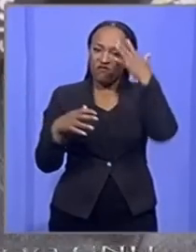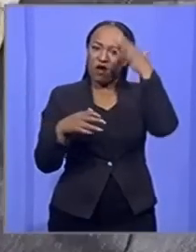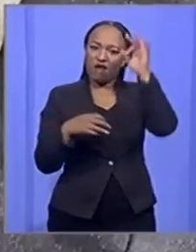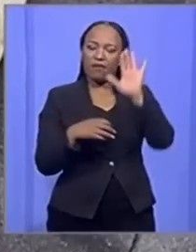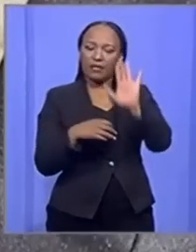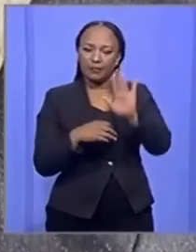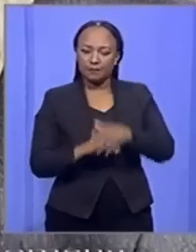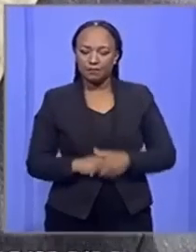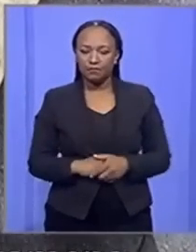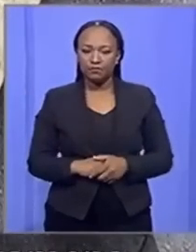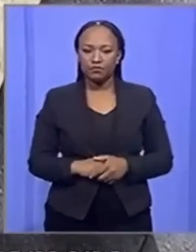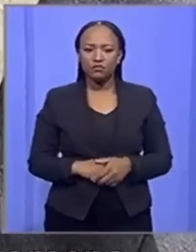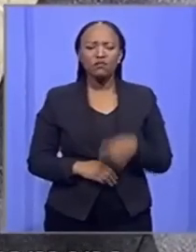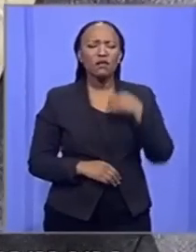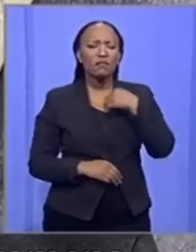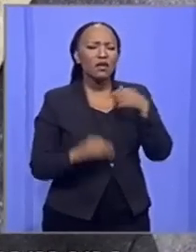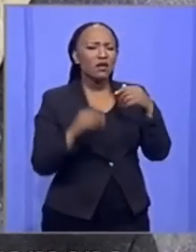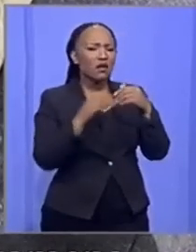E tsena go modimo